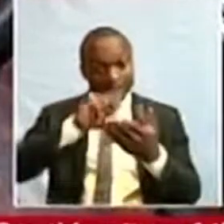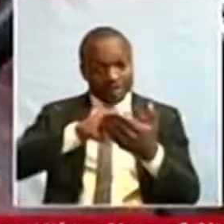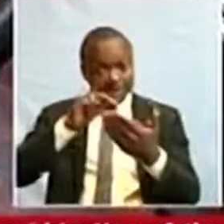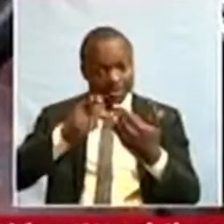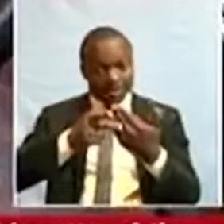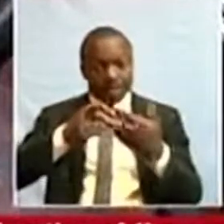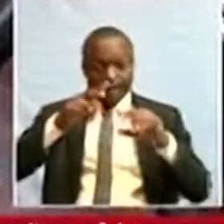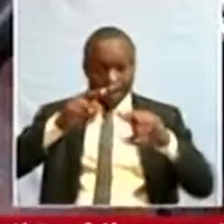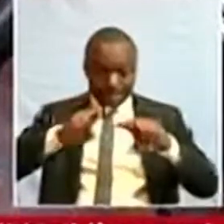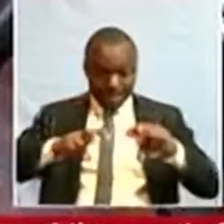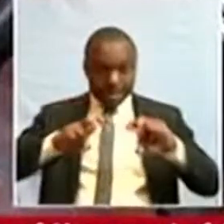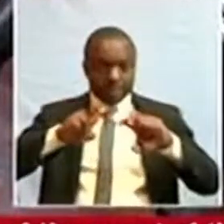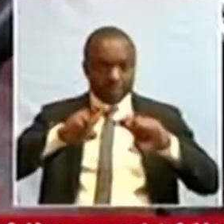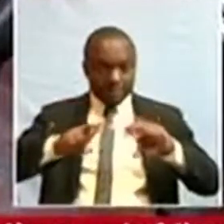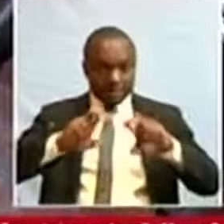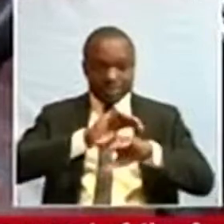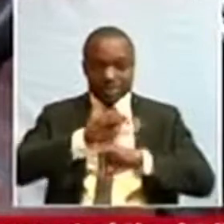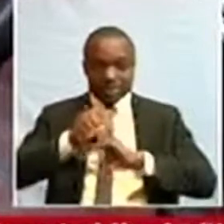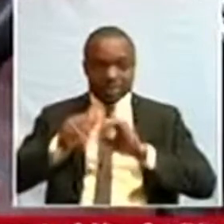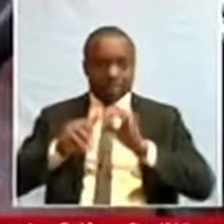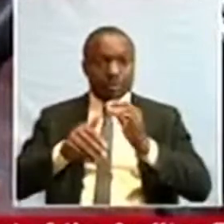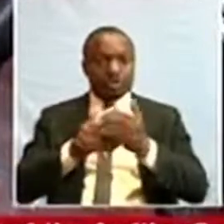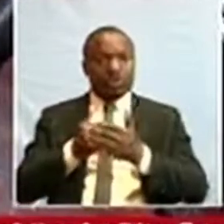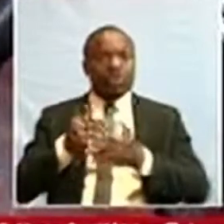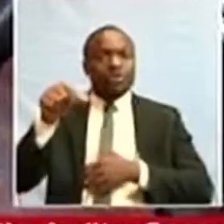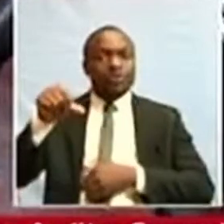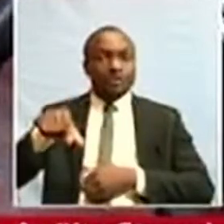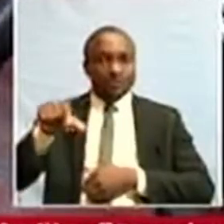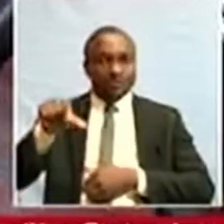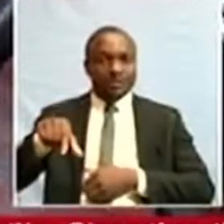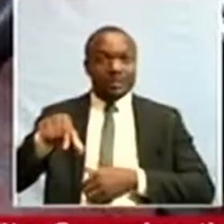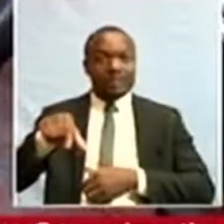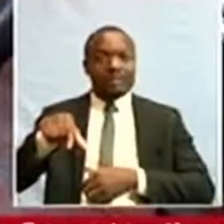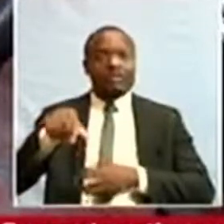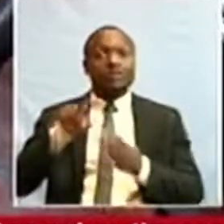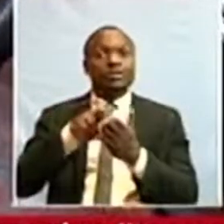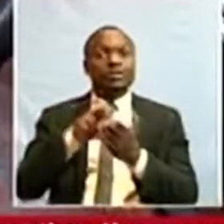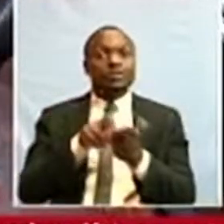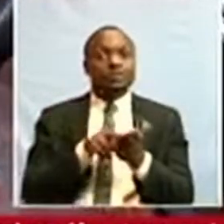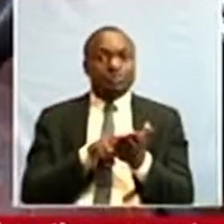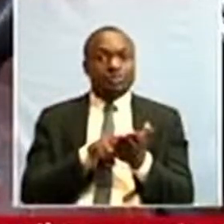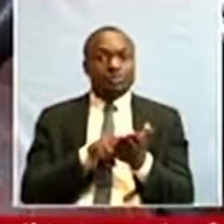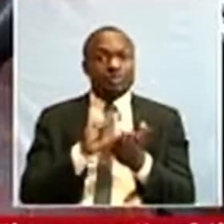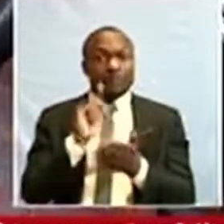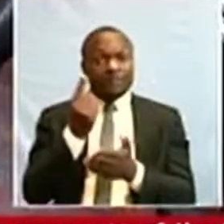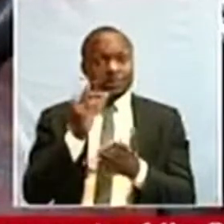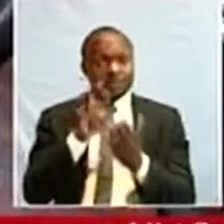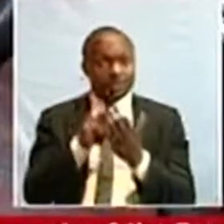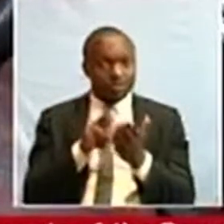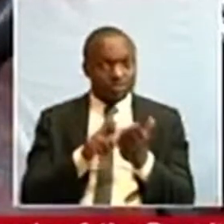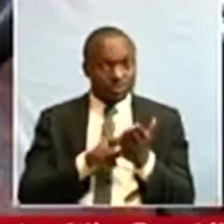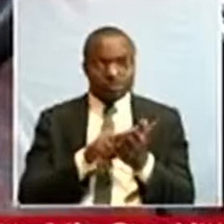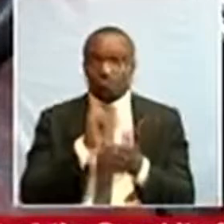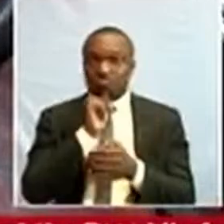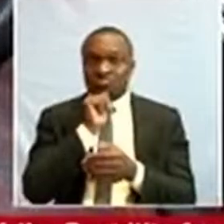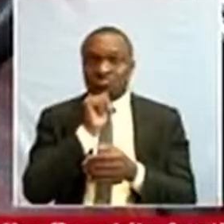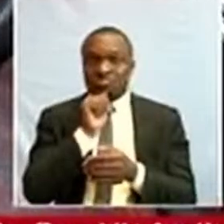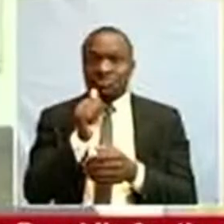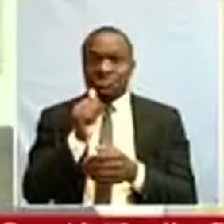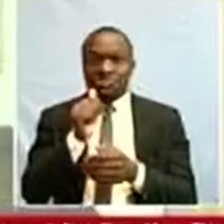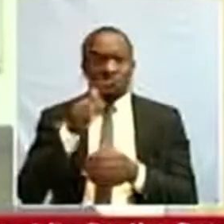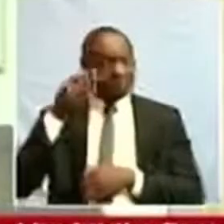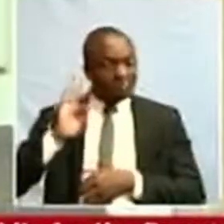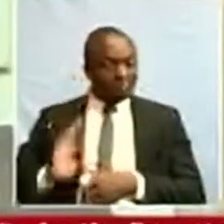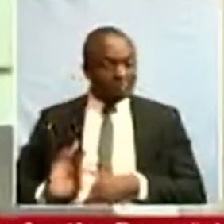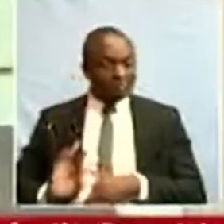upon checking all eligibility criteria, and one of the eligibility criteria is not being on both